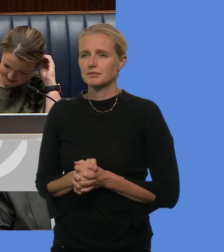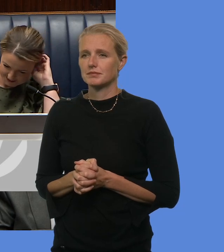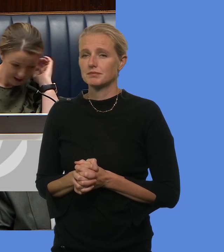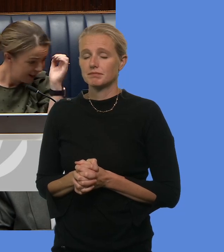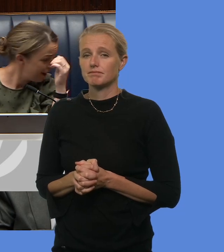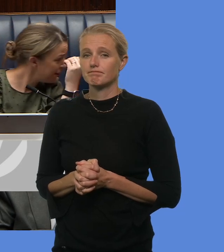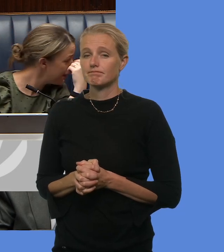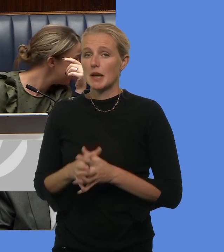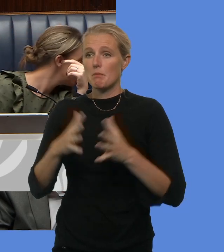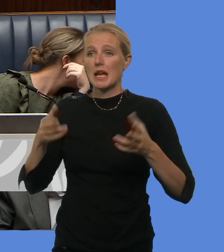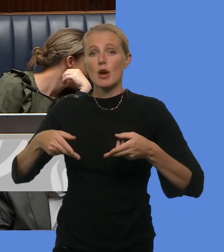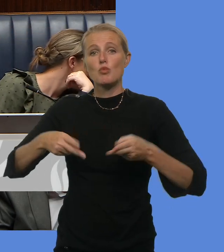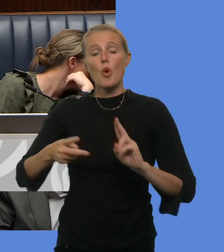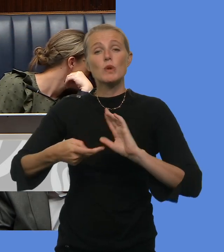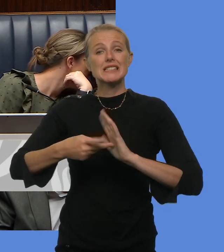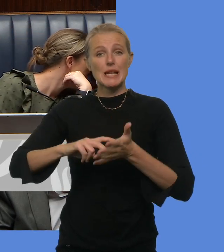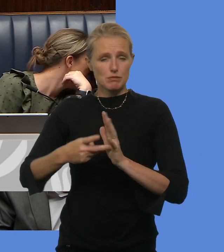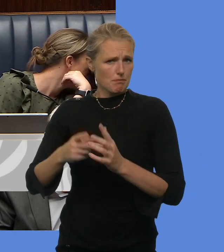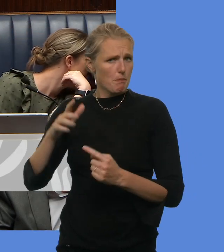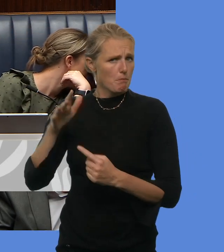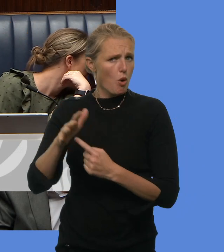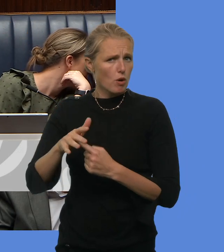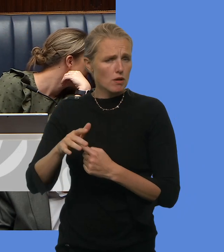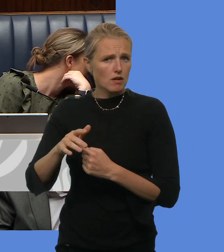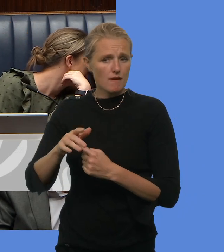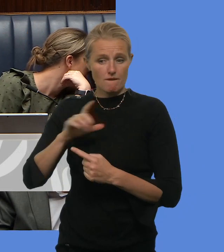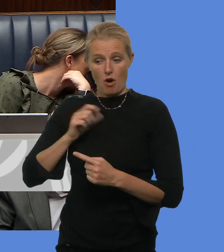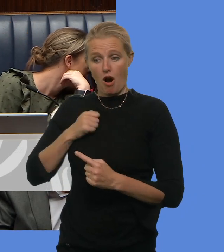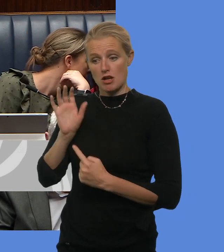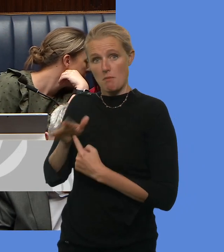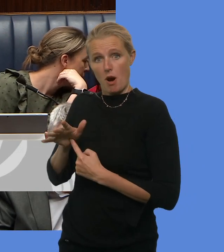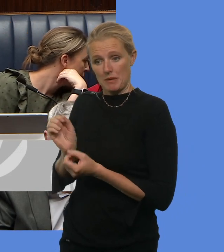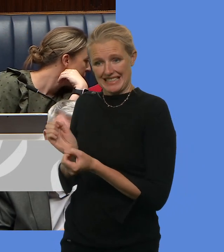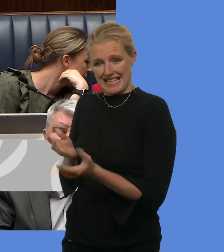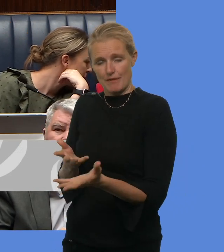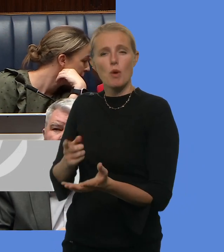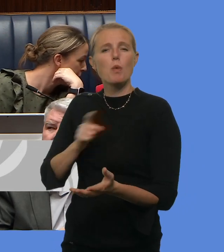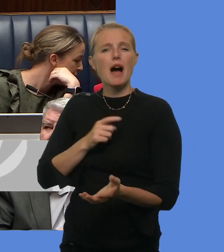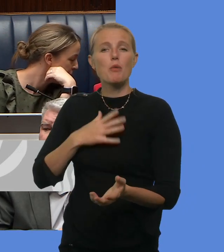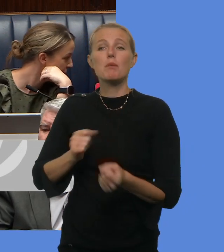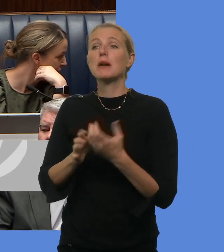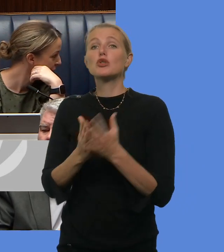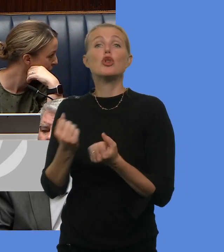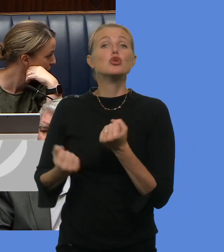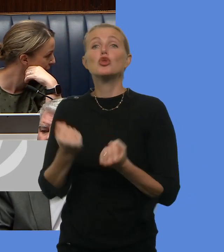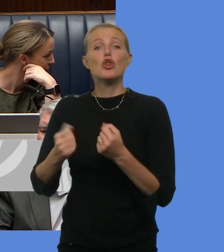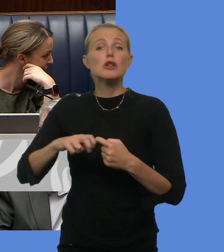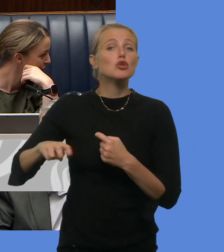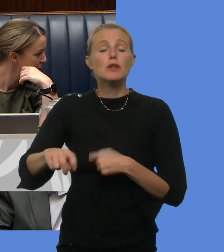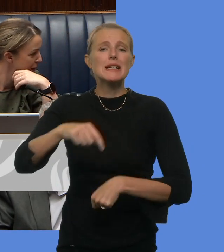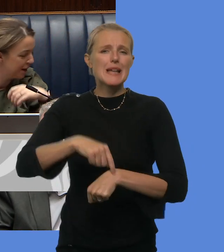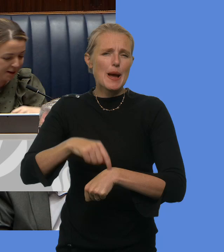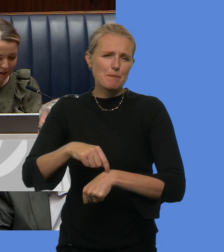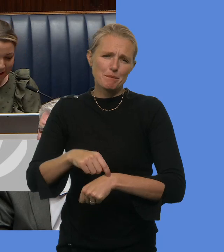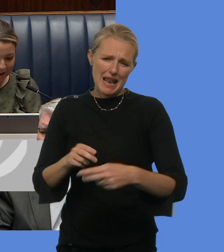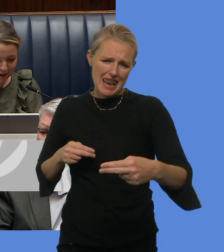Major road schemes are an important part of the work that is delivered by my department as we seek to reduce journey times, increase reliability and improve road